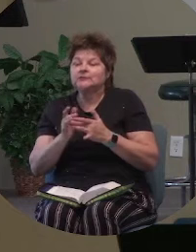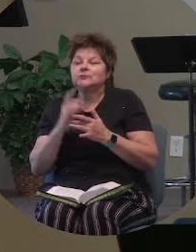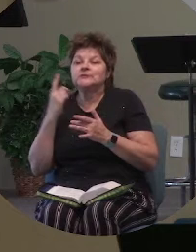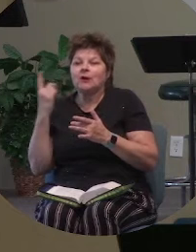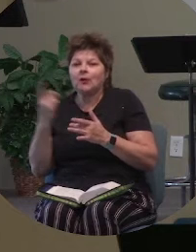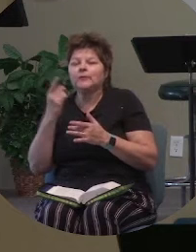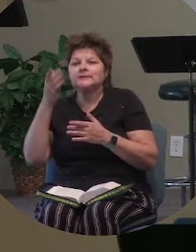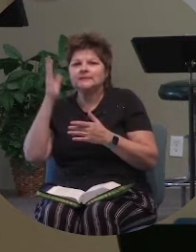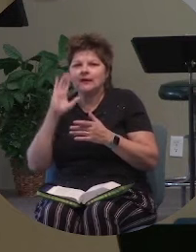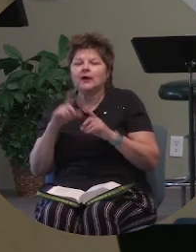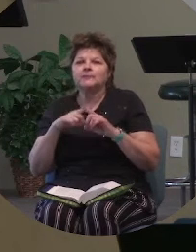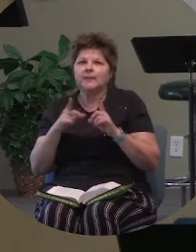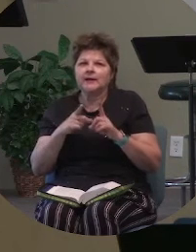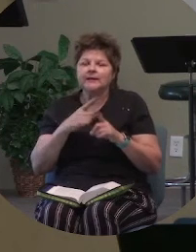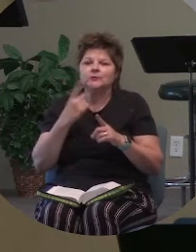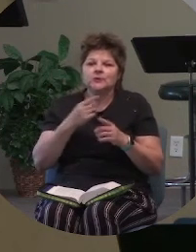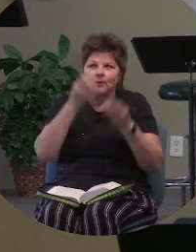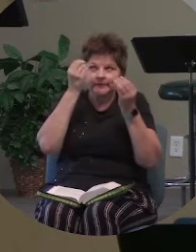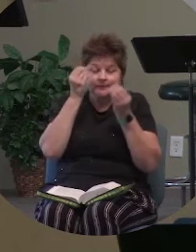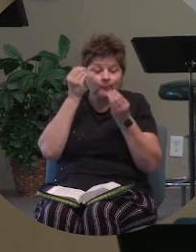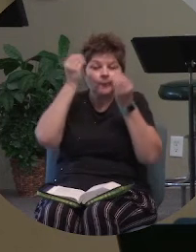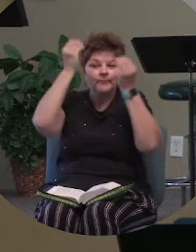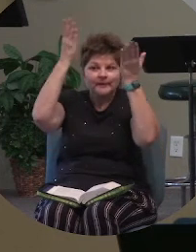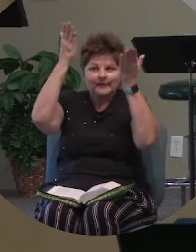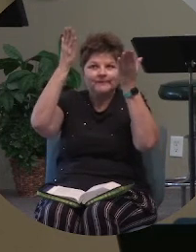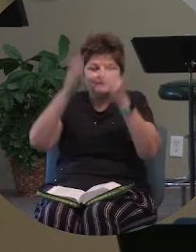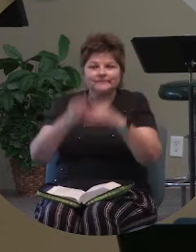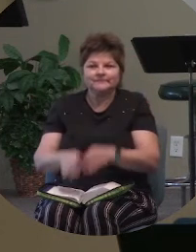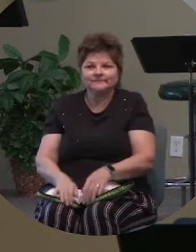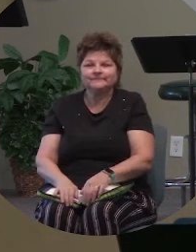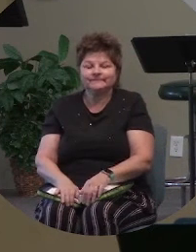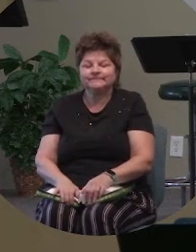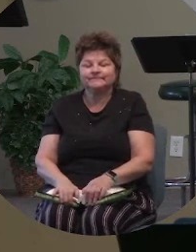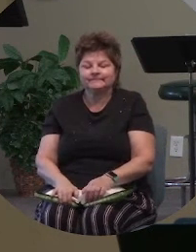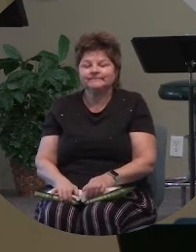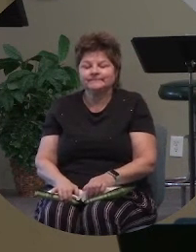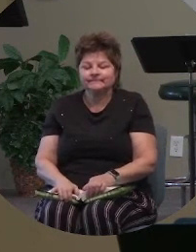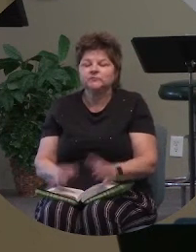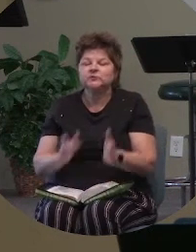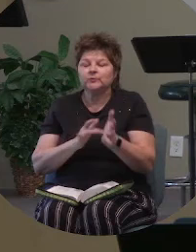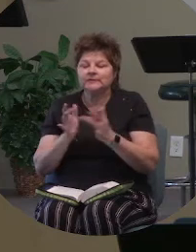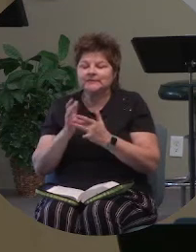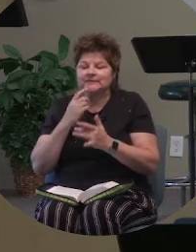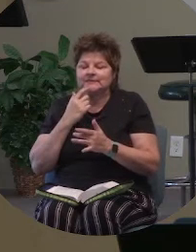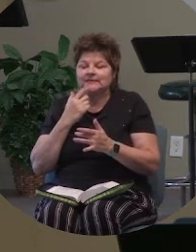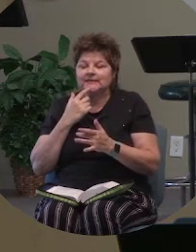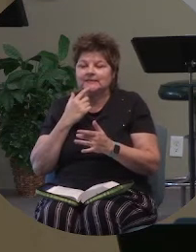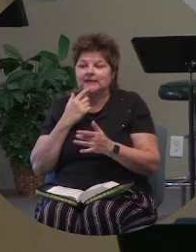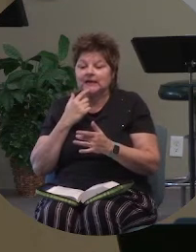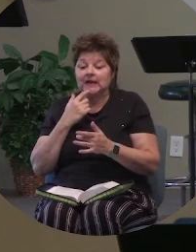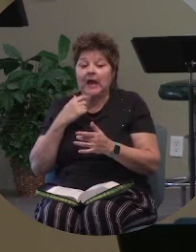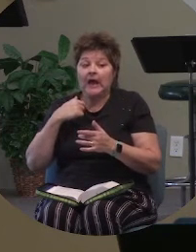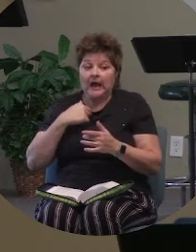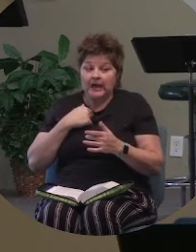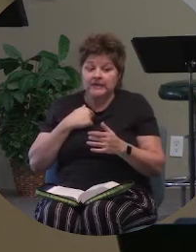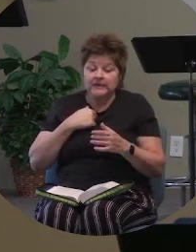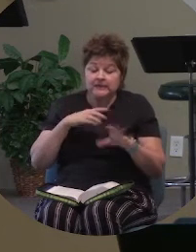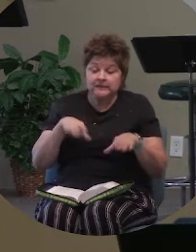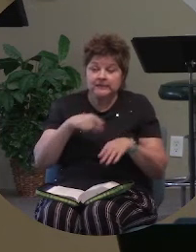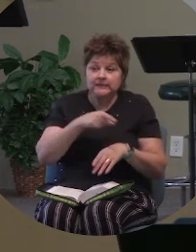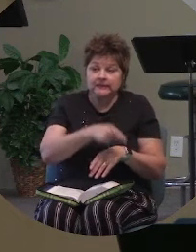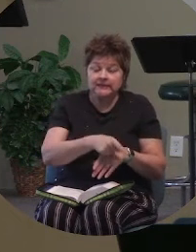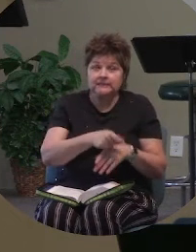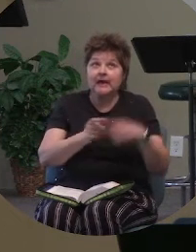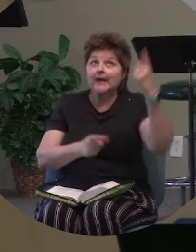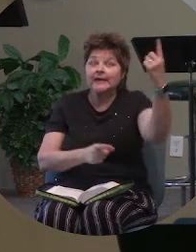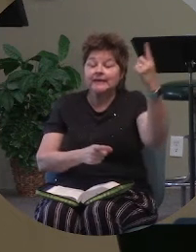was always obedient. And so Jesus says, I did this. I came